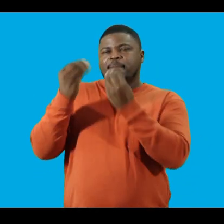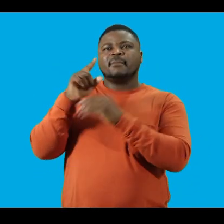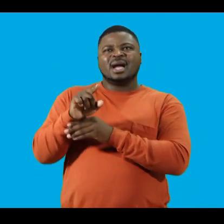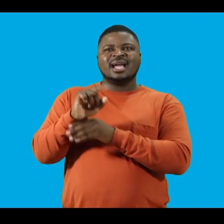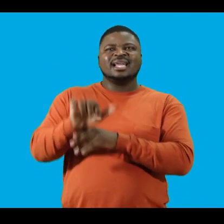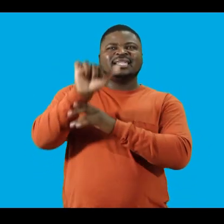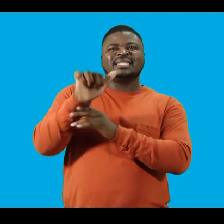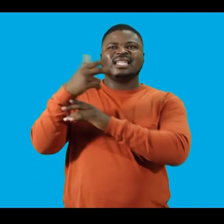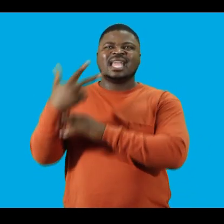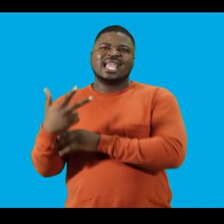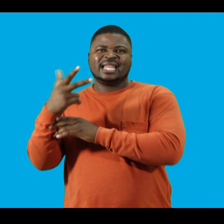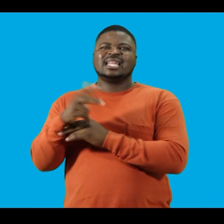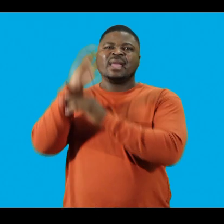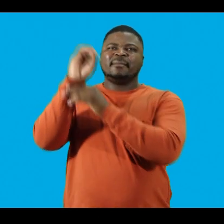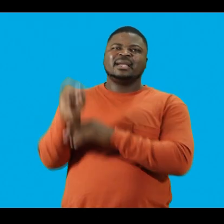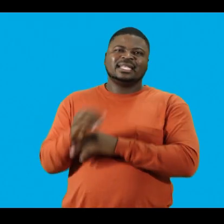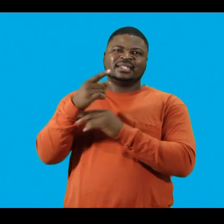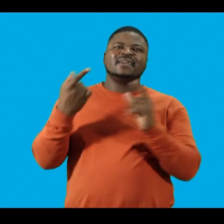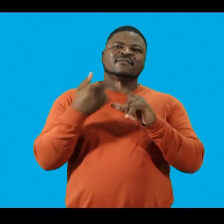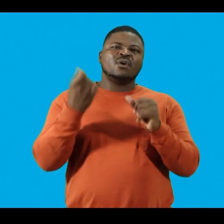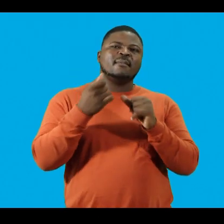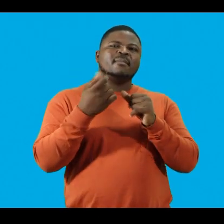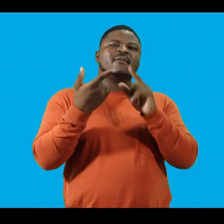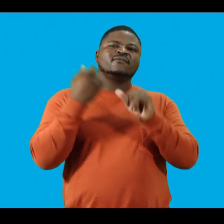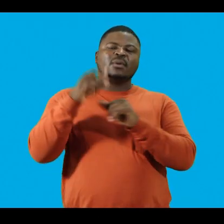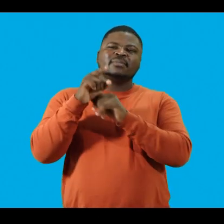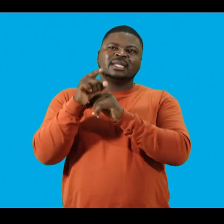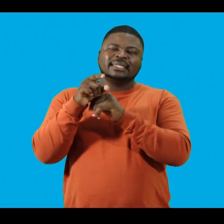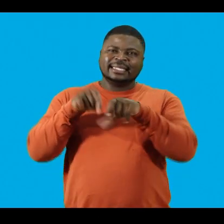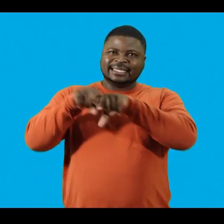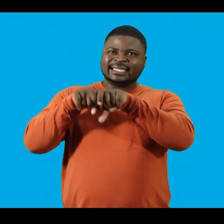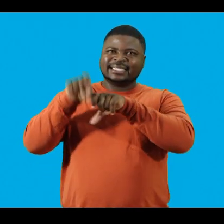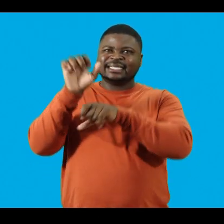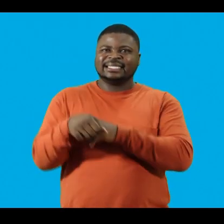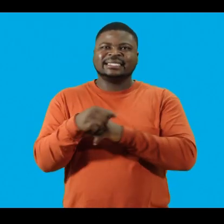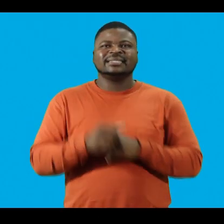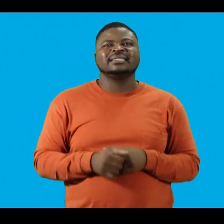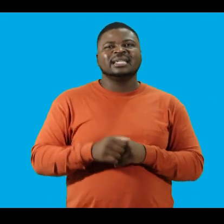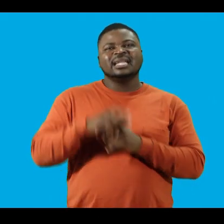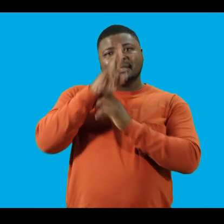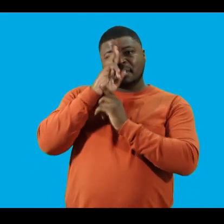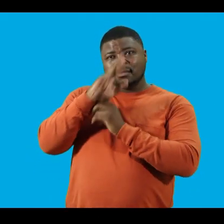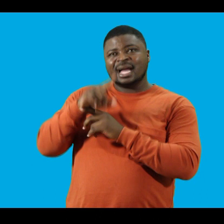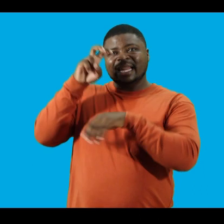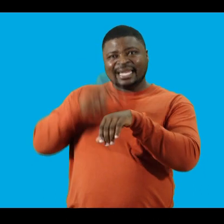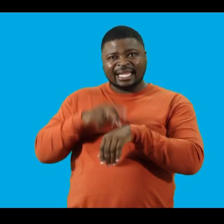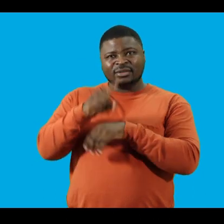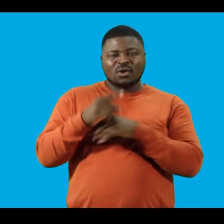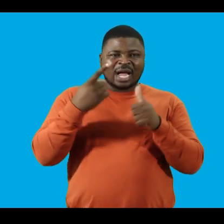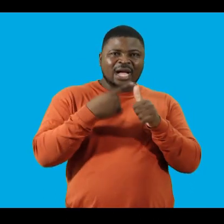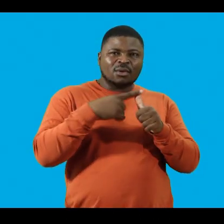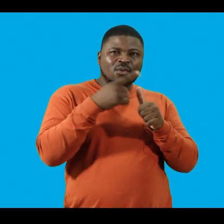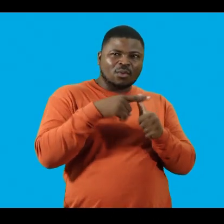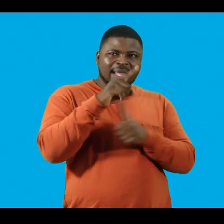68% in the test. Now, remember what you need to do is you need to calculate the marks.